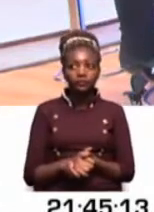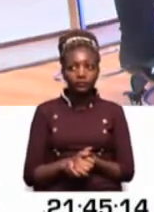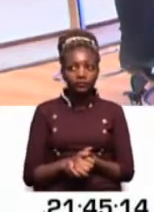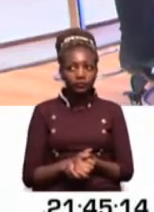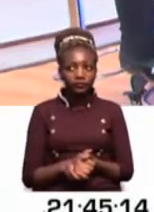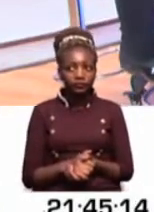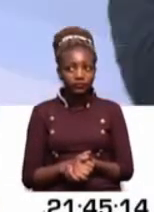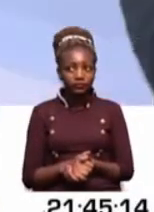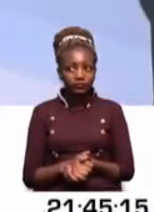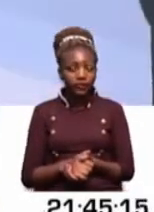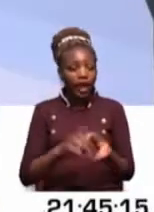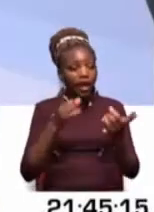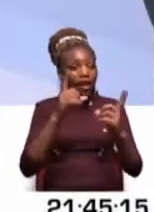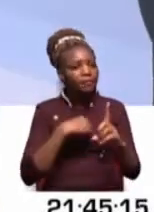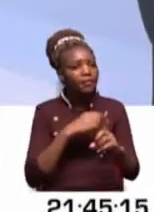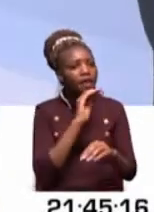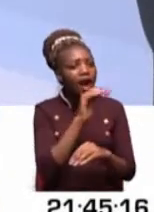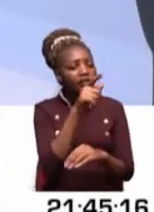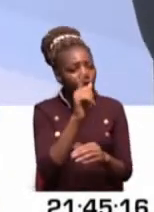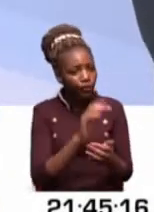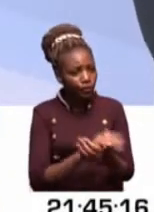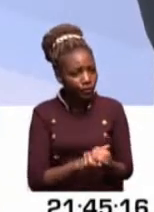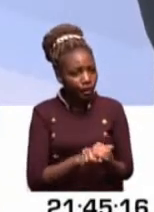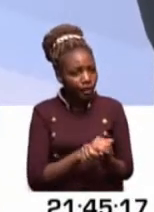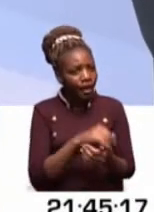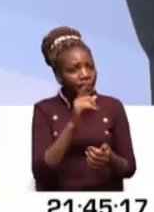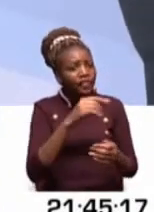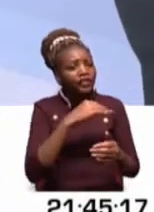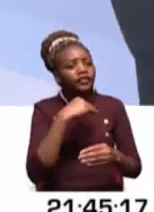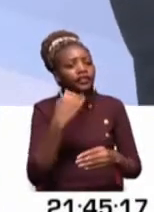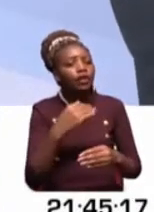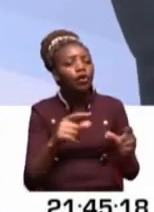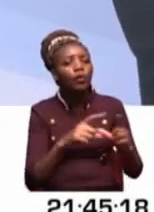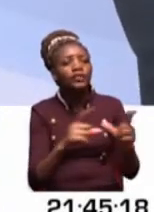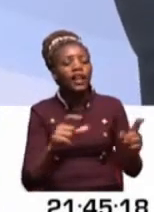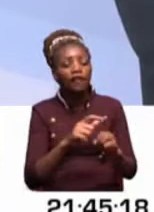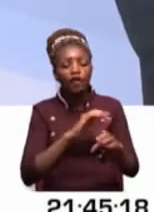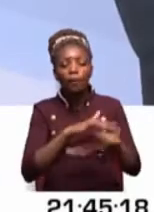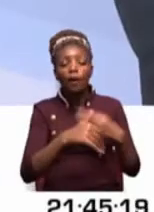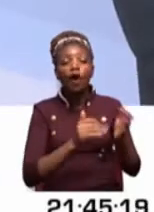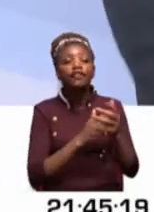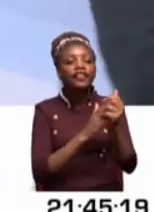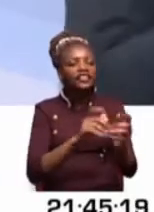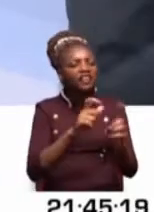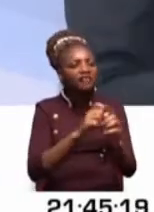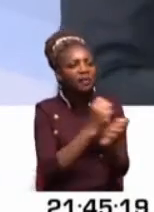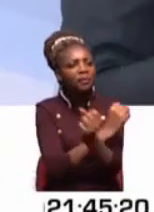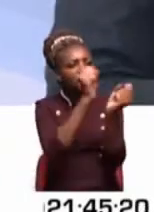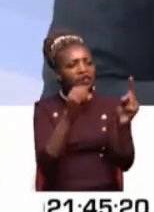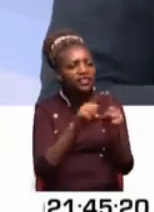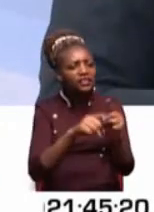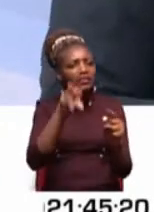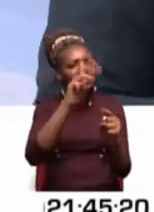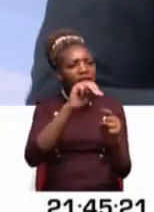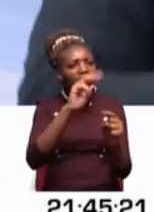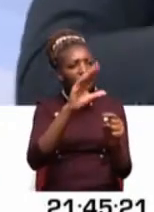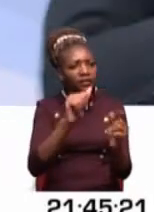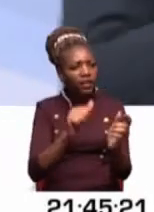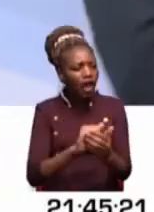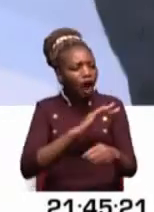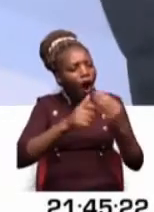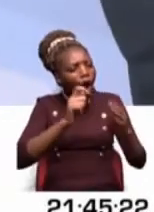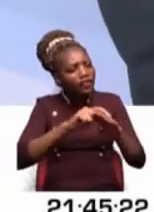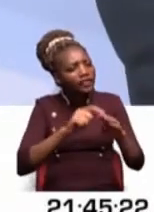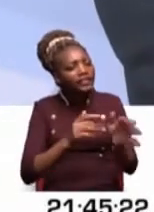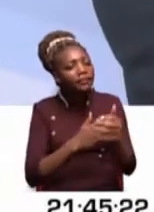at the county level. Let me ask you this question: isn't that not the language of every leader, from the presidency to the MCA level, that every time a leader wants to